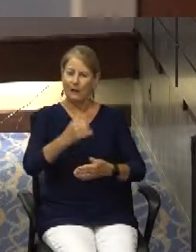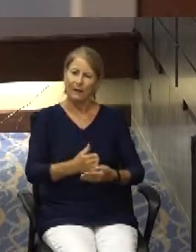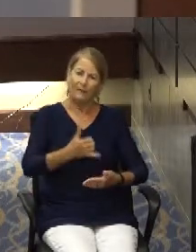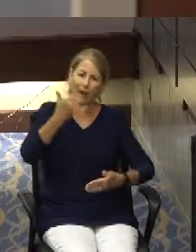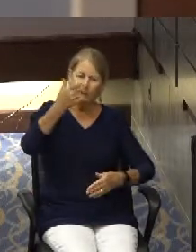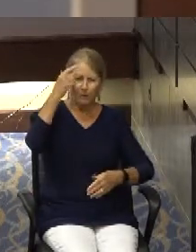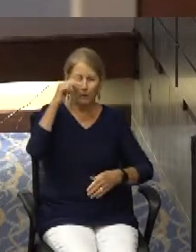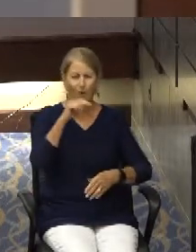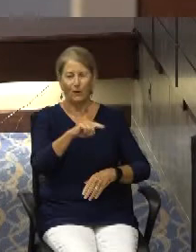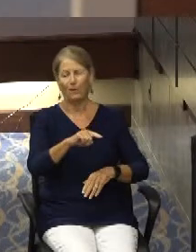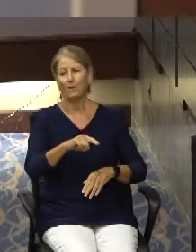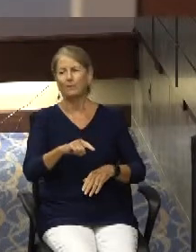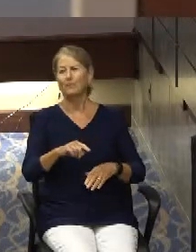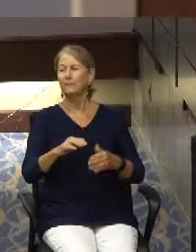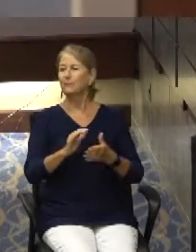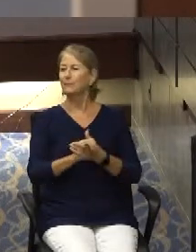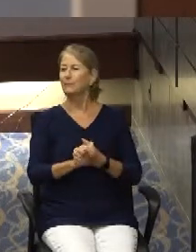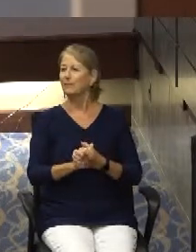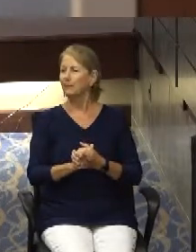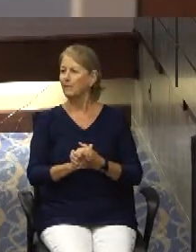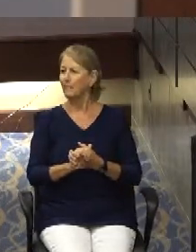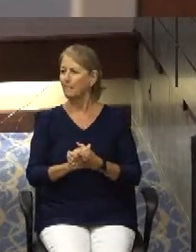10 more years.